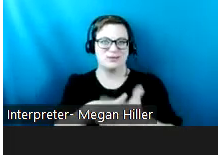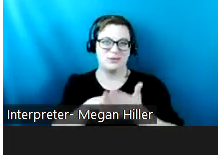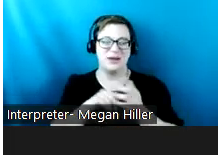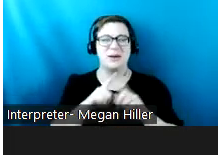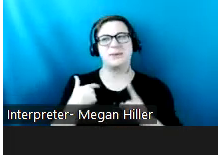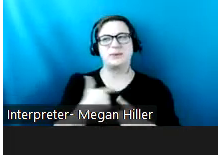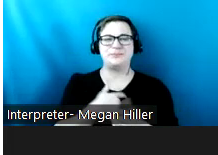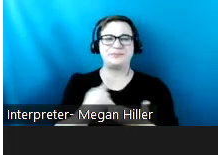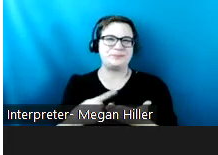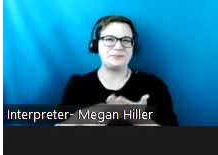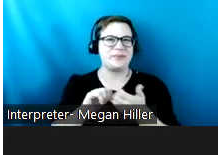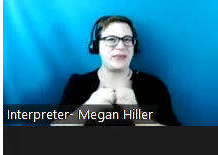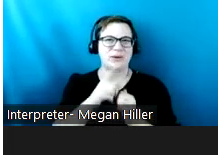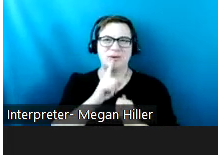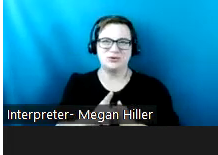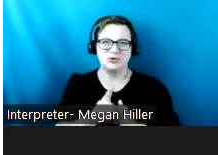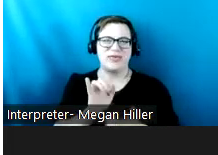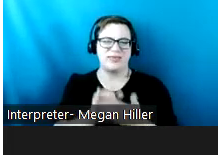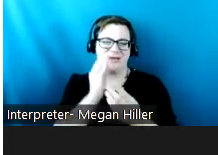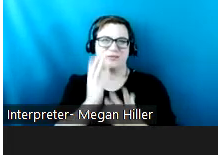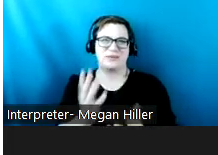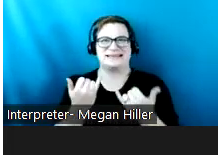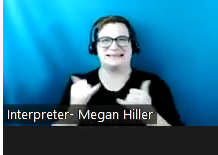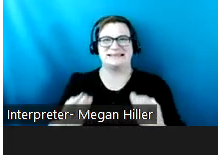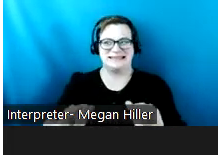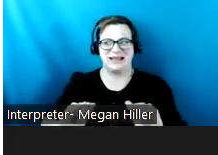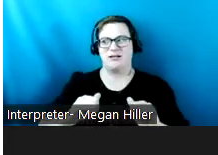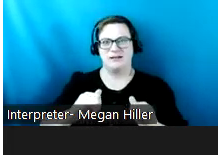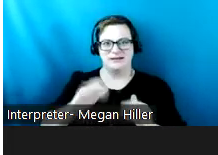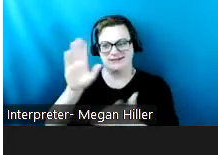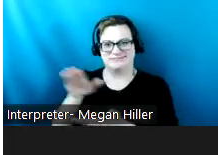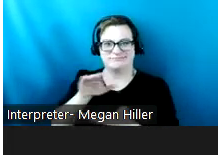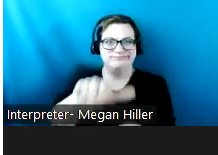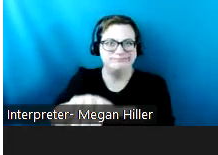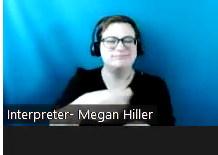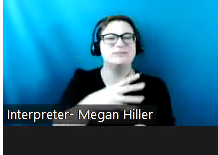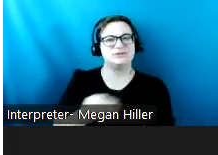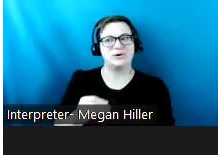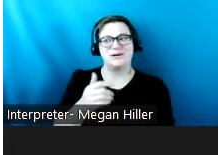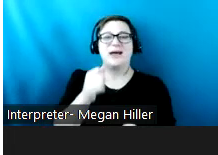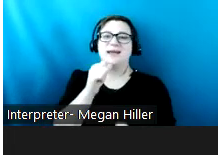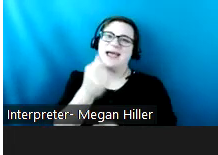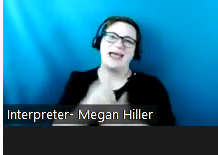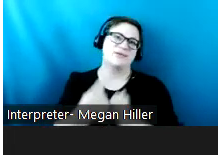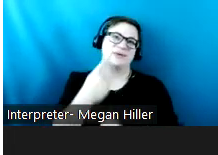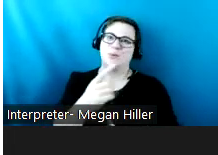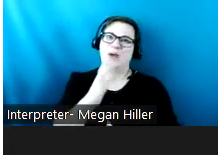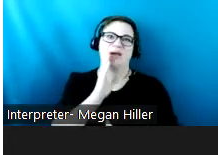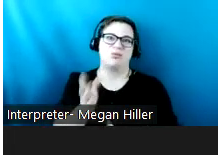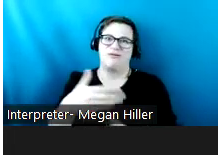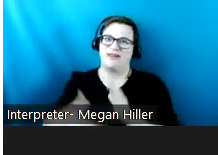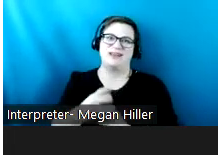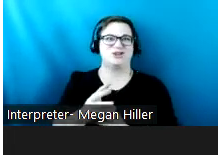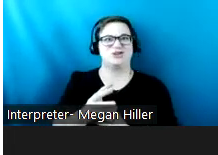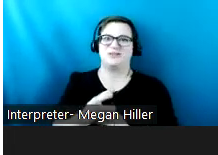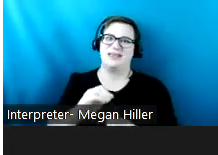make sure that information is still being gained and we're getting them those resources, especially knowing that not everyone makes it to the comprehensive assessment. They drop